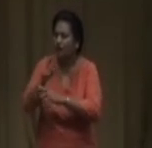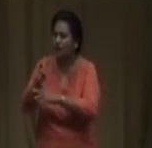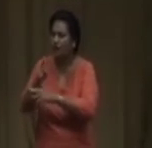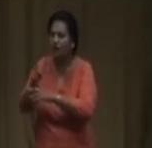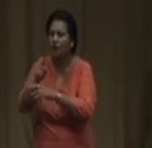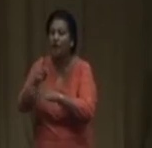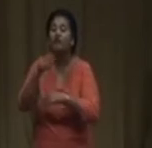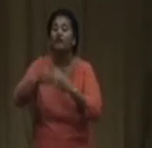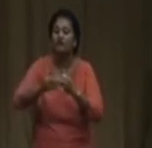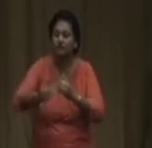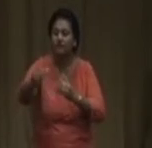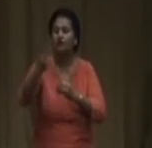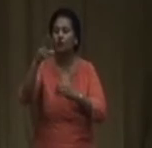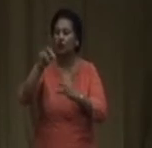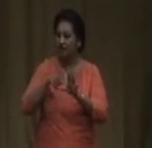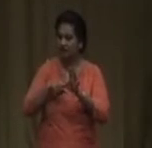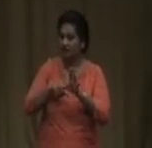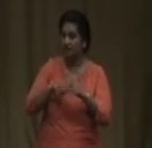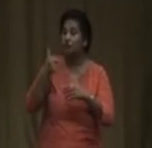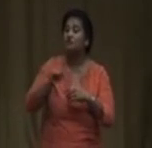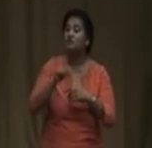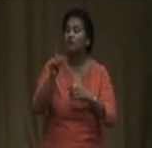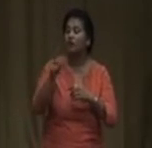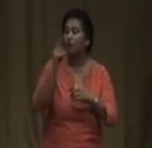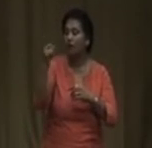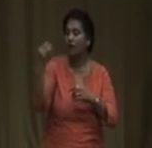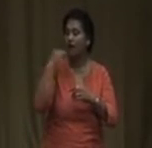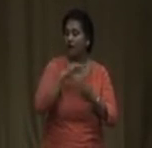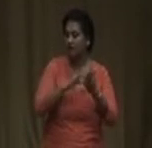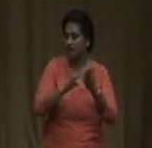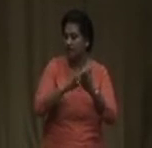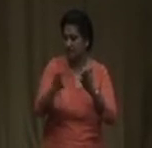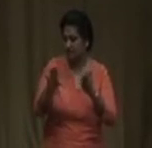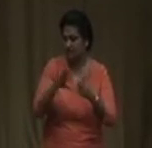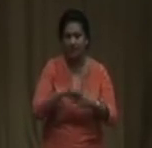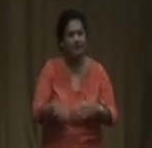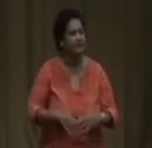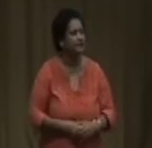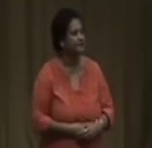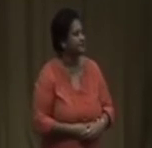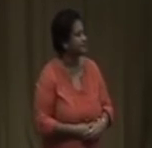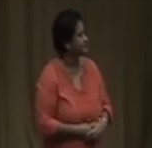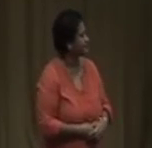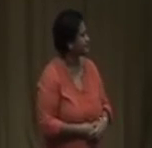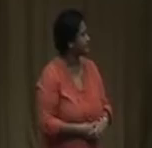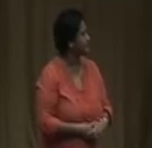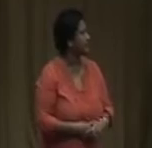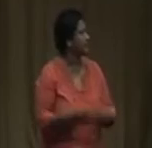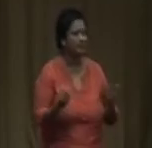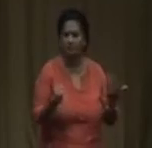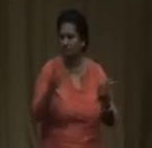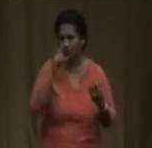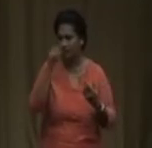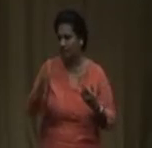The challenge is the majority of these learners will not have the fiscal resources to afford the traditional university